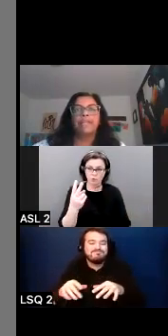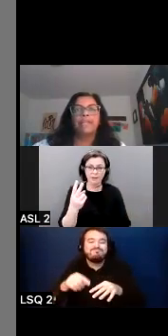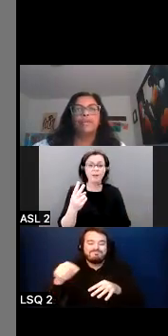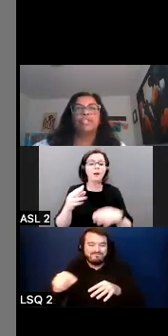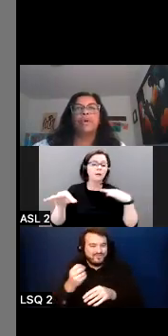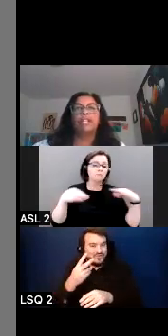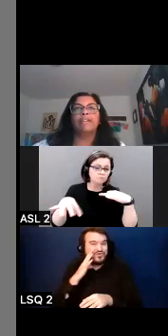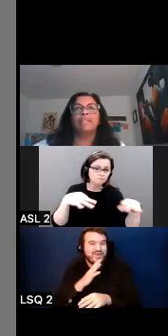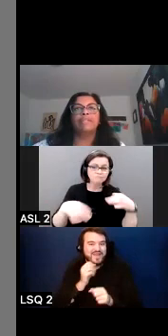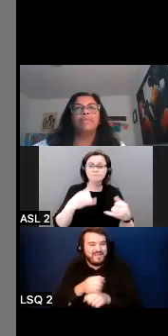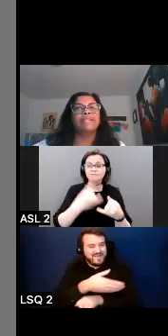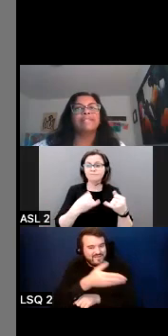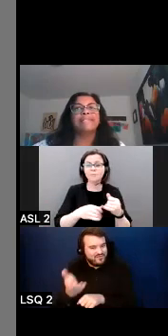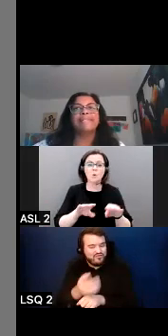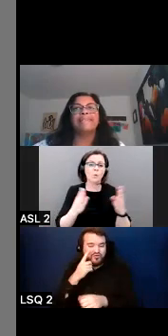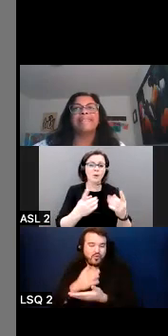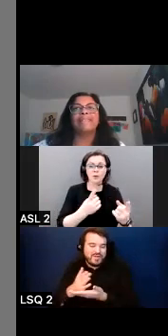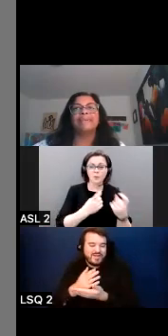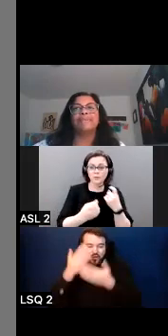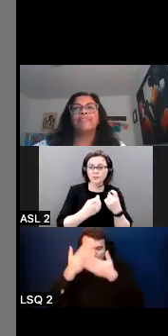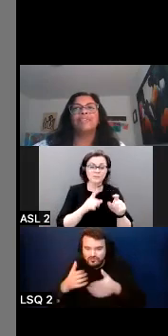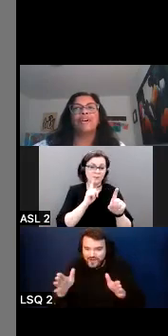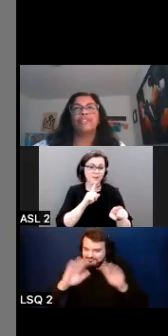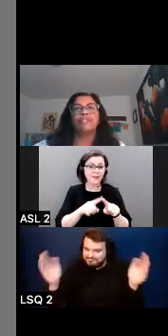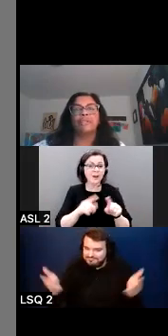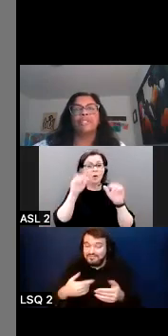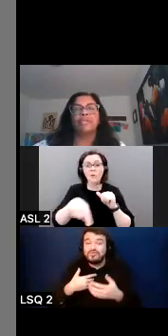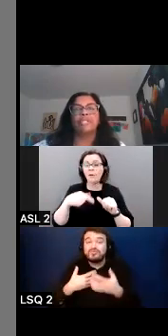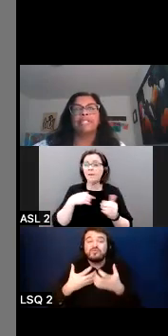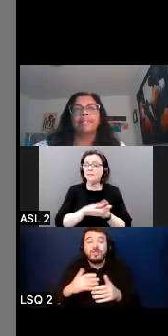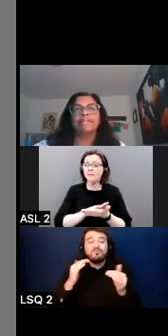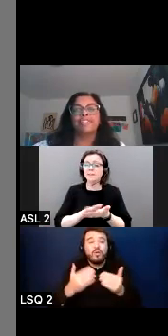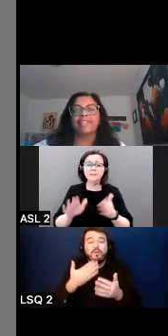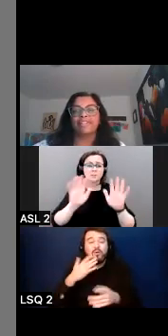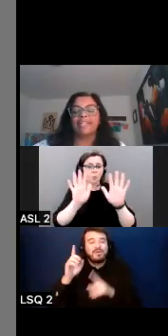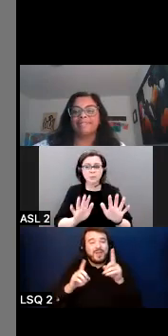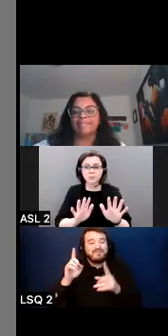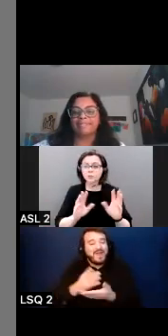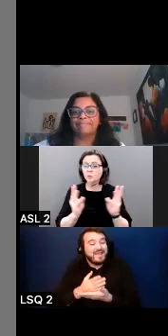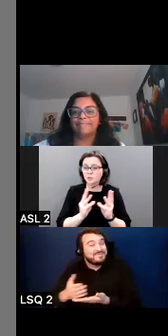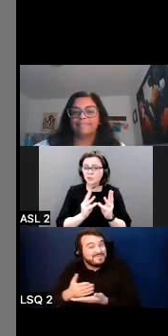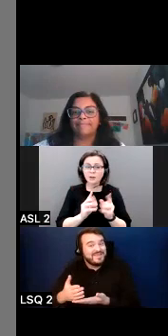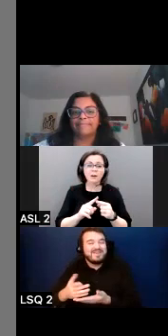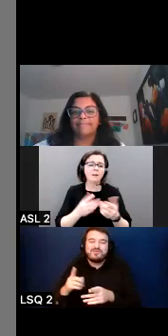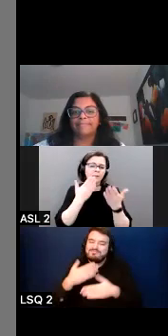session. Wishing you all a lovely winter season, and thank you for all that you do in community each and every day.